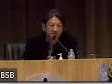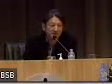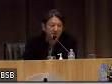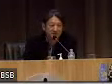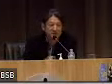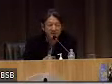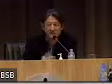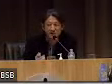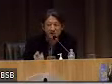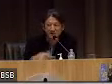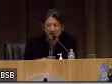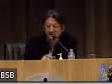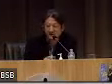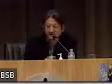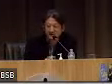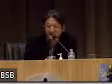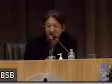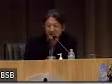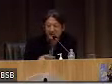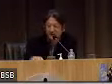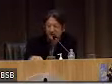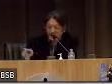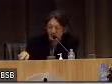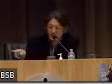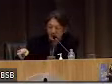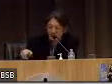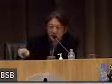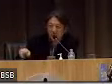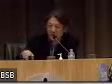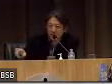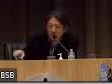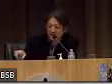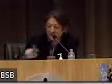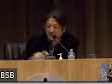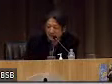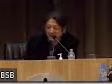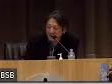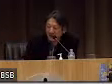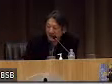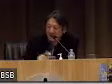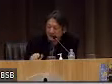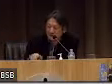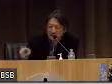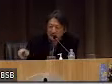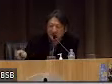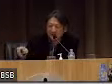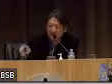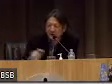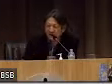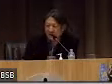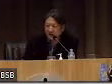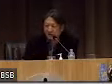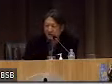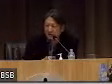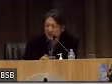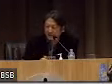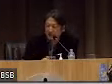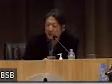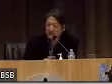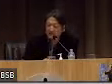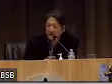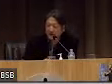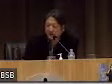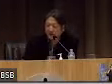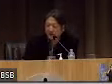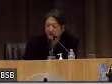of mortality, what COVID influence in Brazil. Just to take a look, you can see the curves that